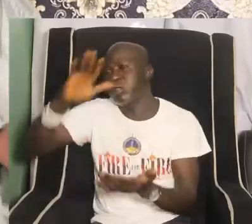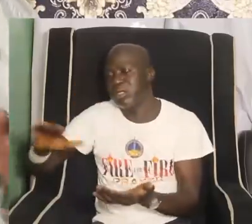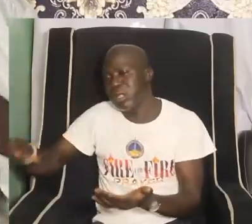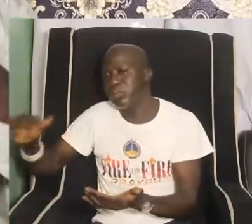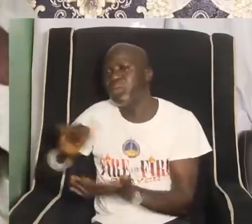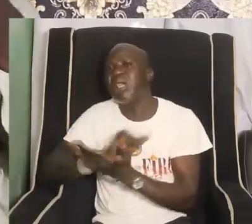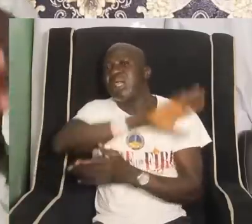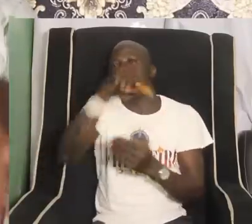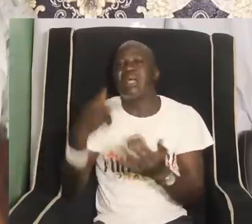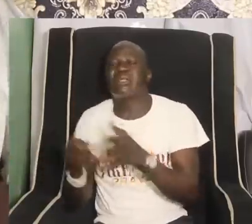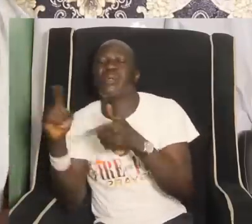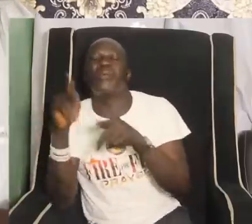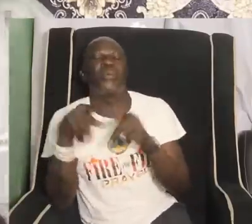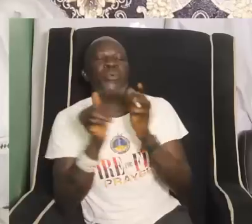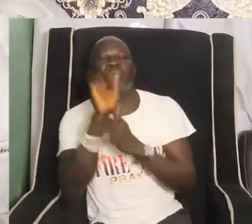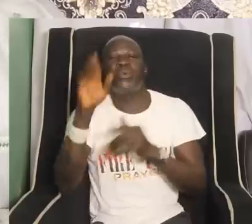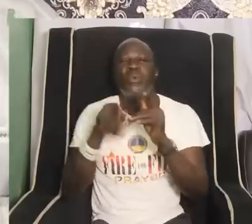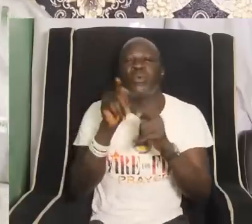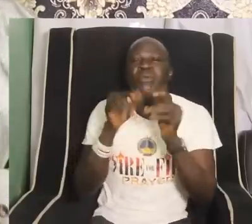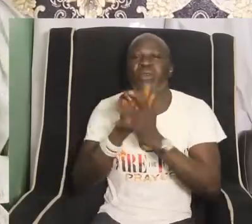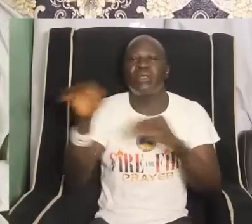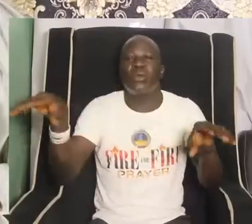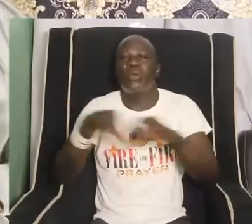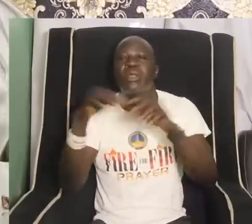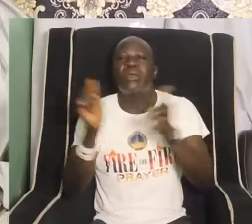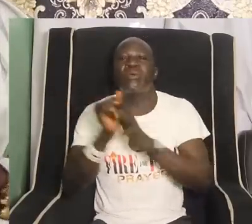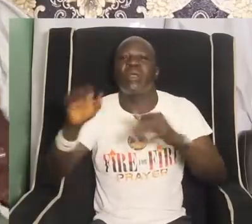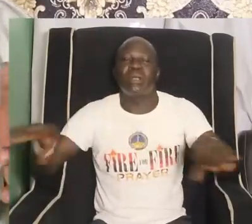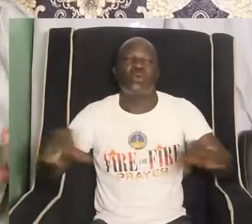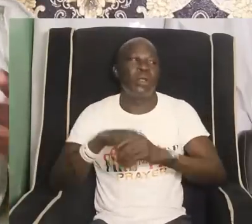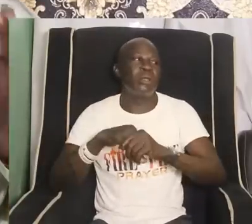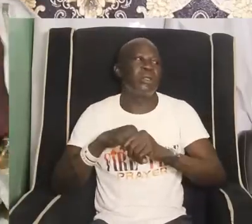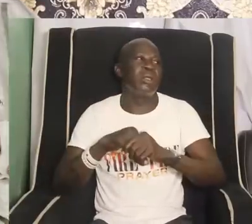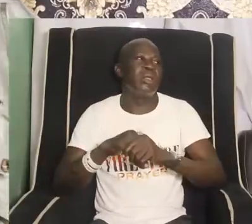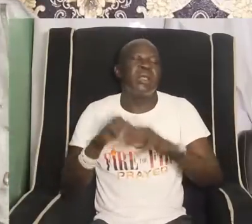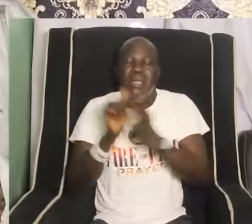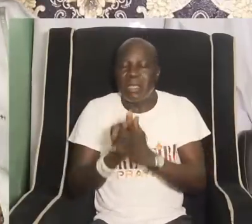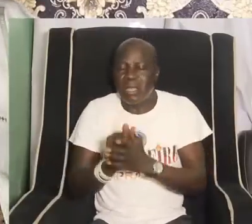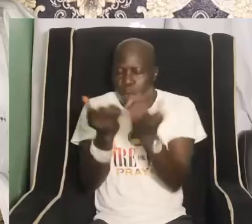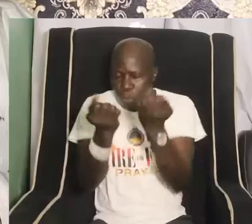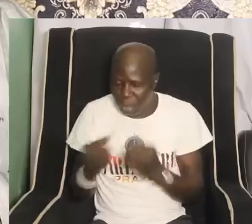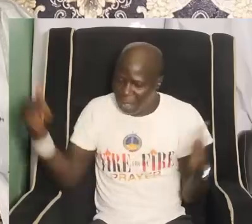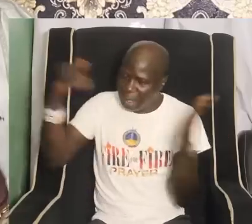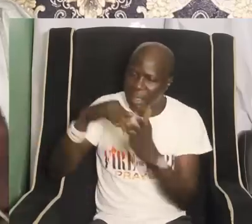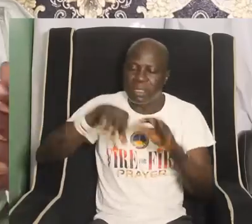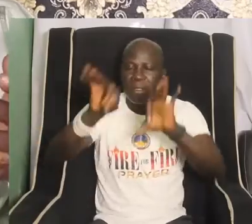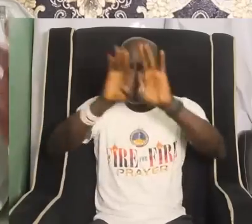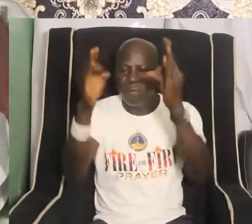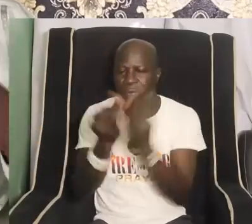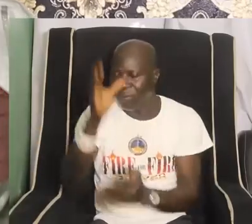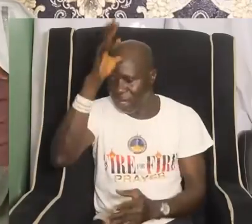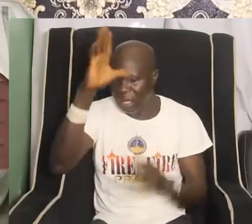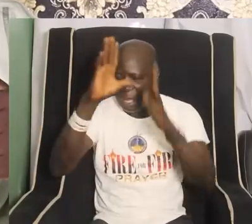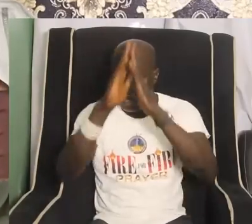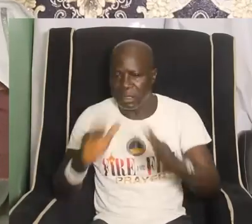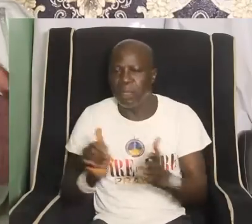wà tó yẹ pé ibi ìgbéyàwó wọn náà máa dúró sí. There are some people they wait for them at the peak of their marriage. Wọ́n á gbógun ní ilé bàbá rẹ̀. They wait one from your father's family. Kí